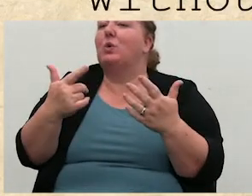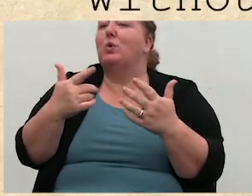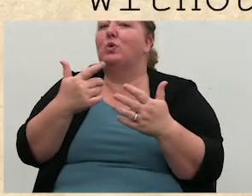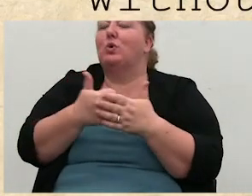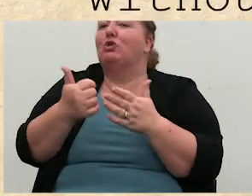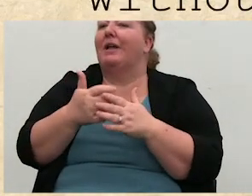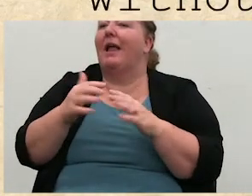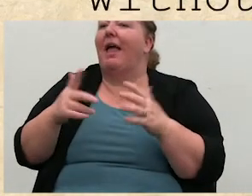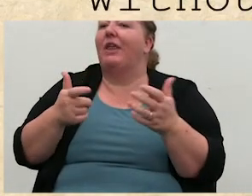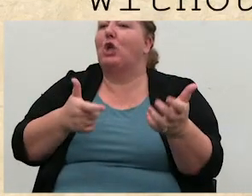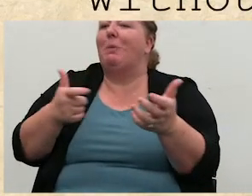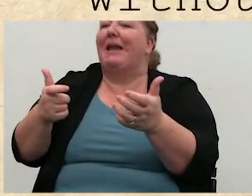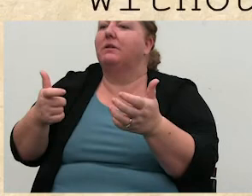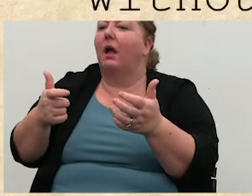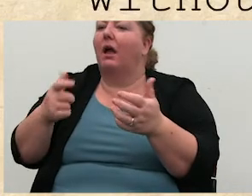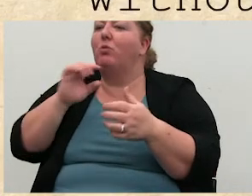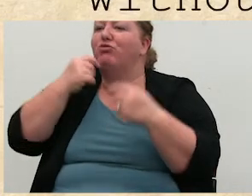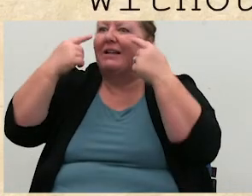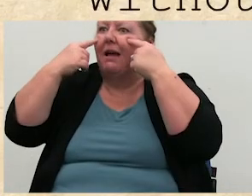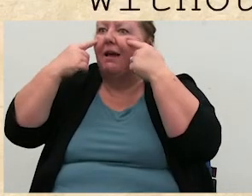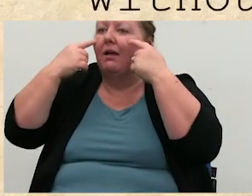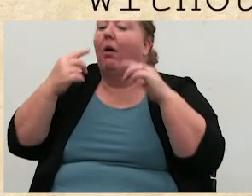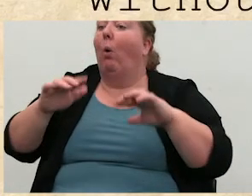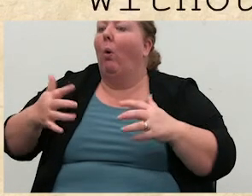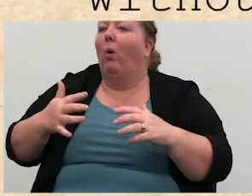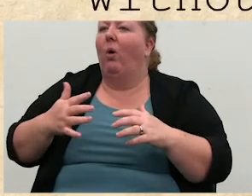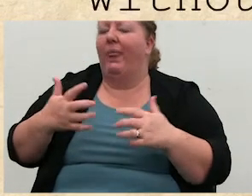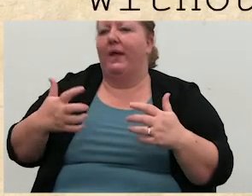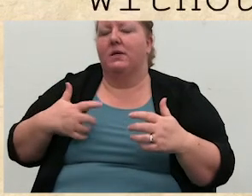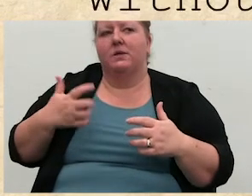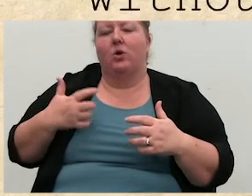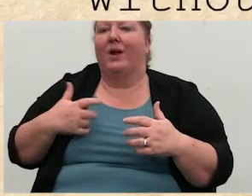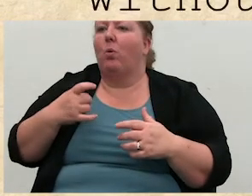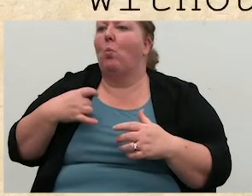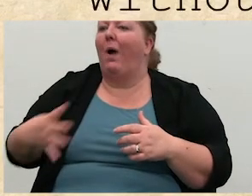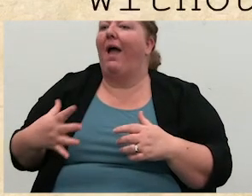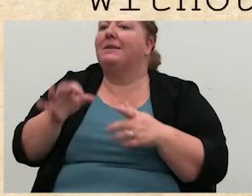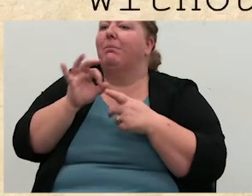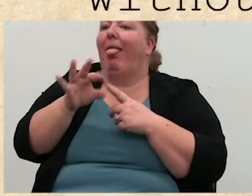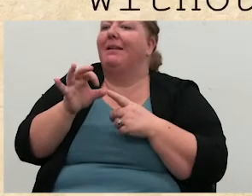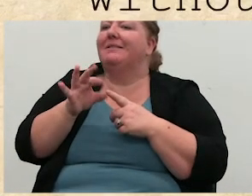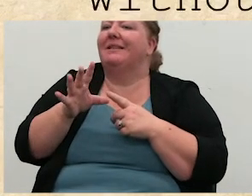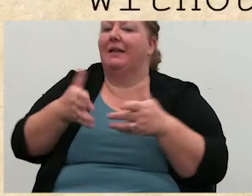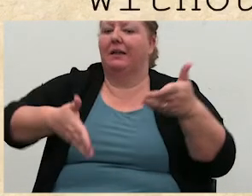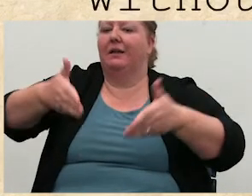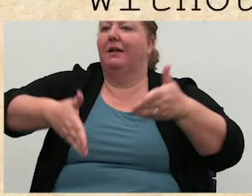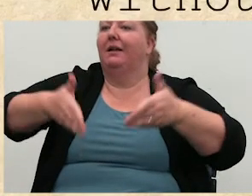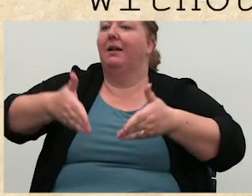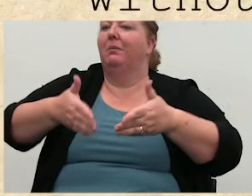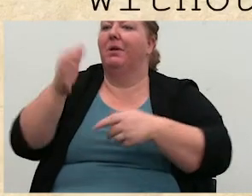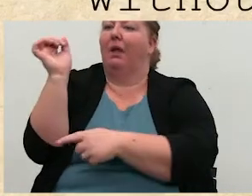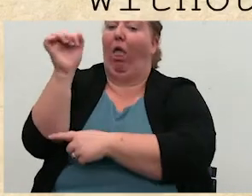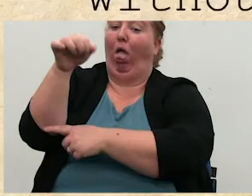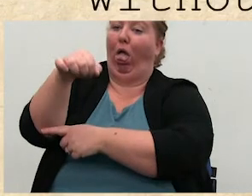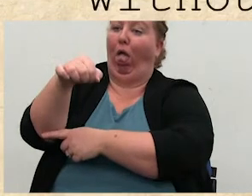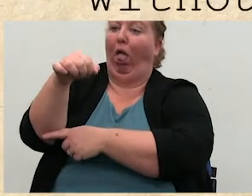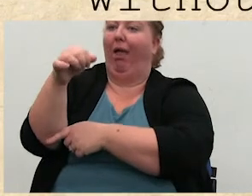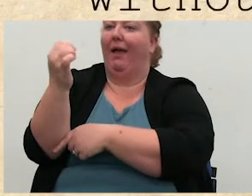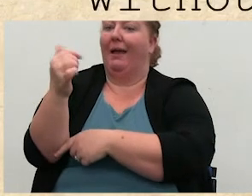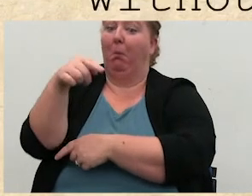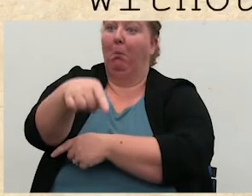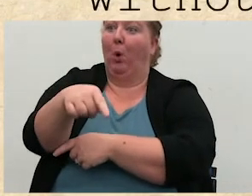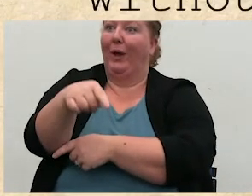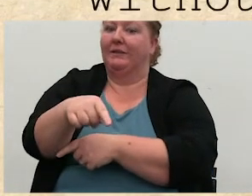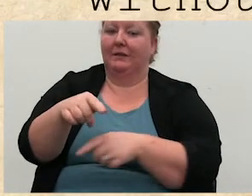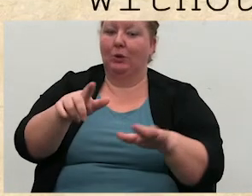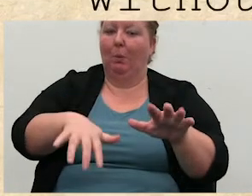Terminator with the red eyes, or it's the really annoying white plastic robot that's usually leaning over you and pointing